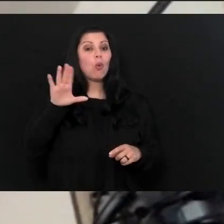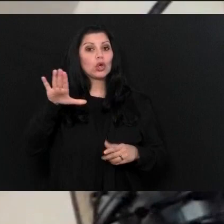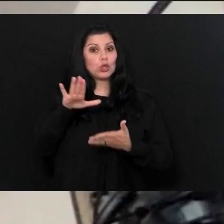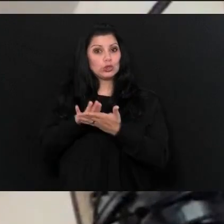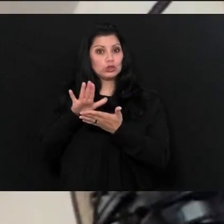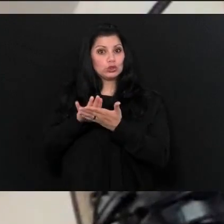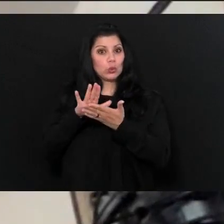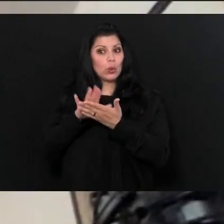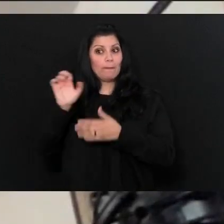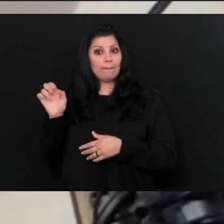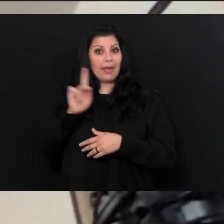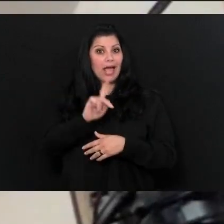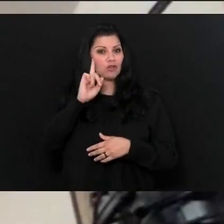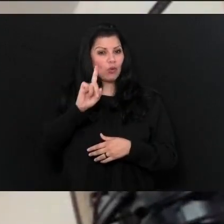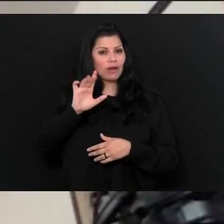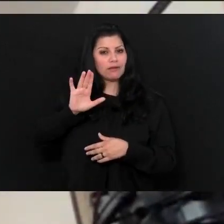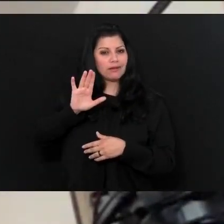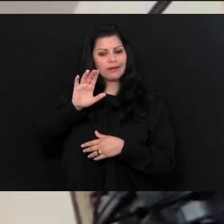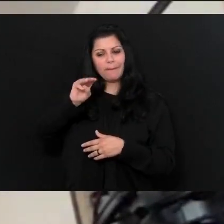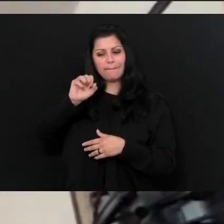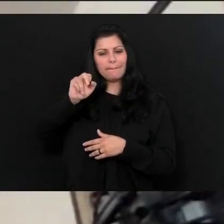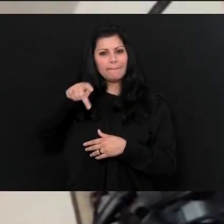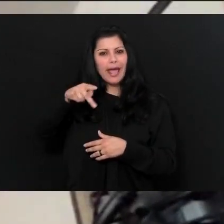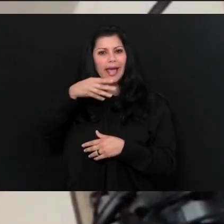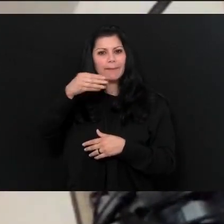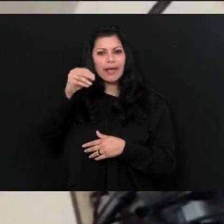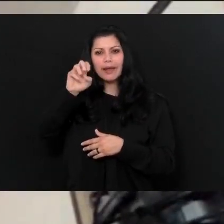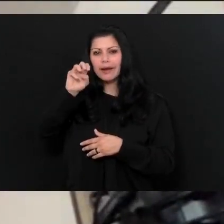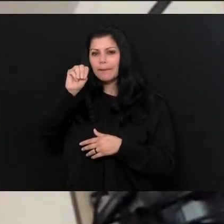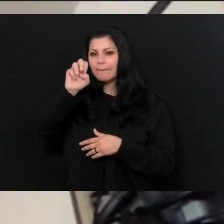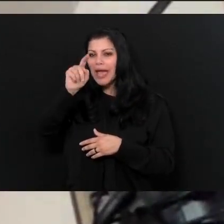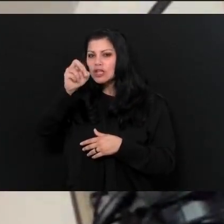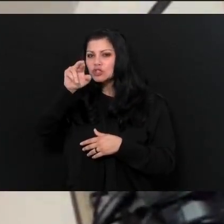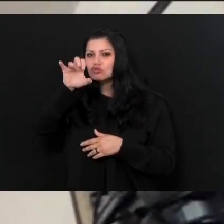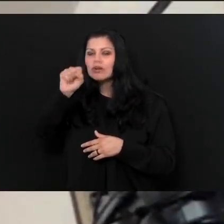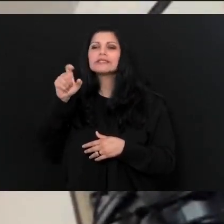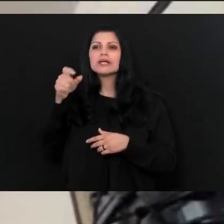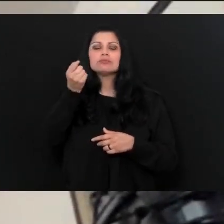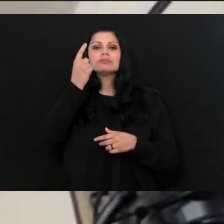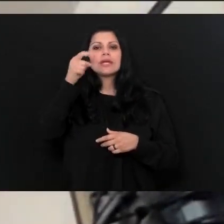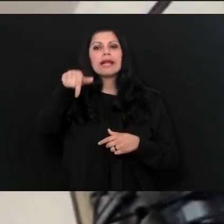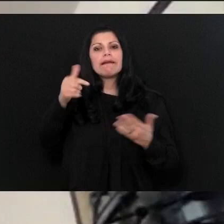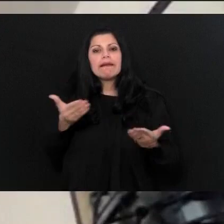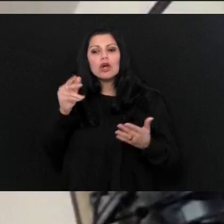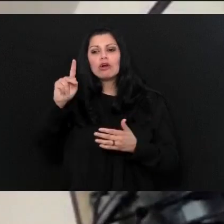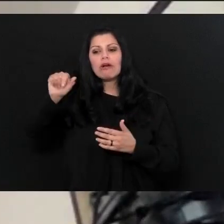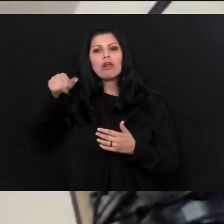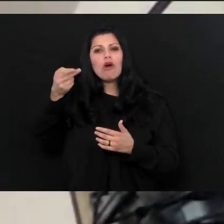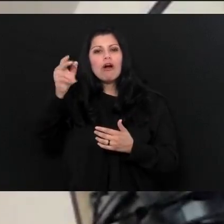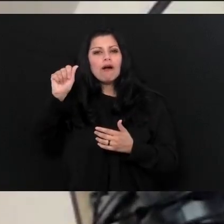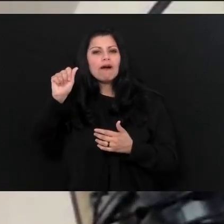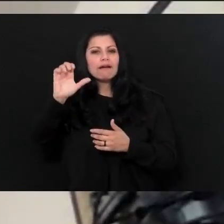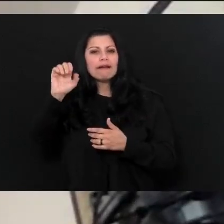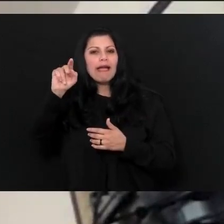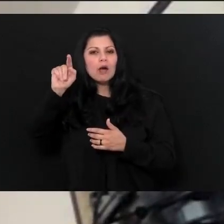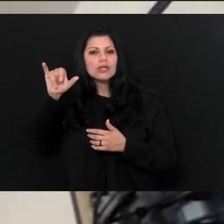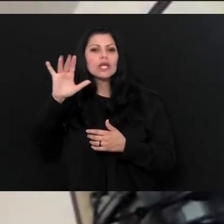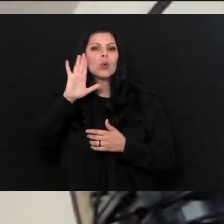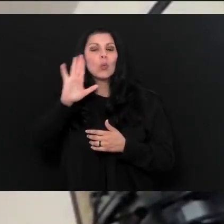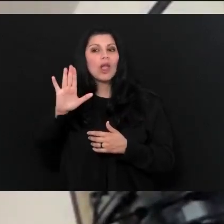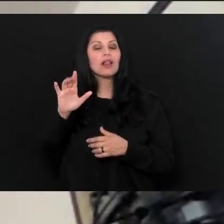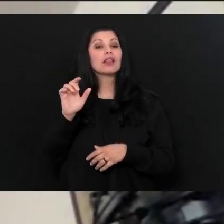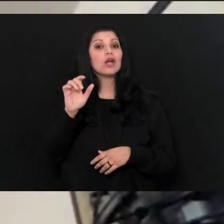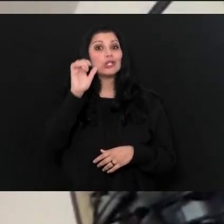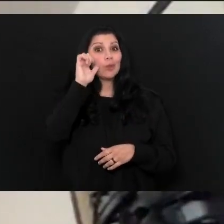reentry map and metrics. I know in Kanawha County Circuit Court, they'll be hearing a case tomorrow morning regarding a high